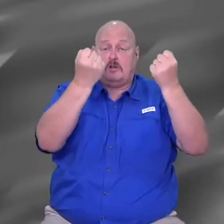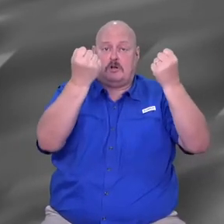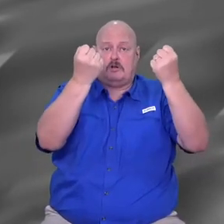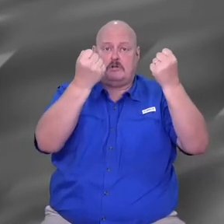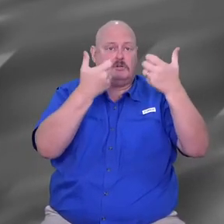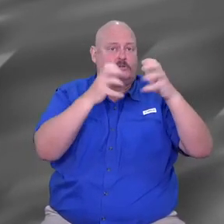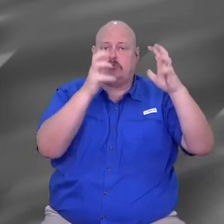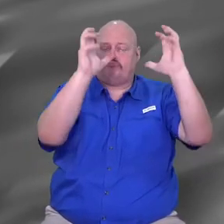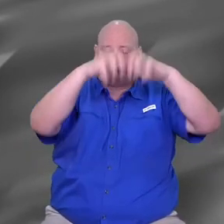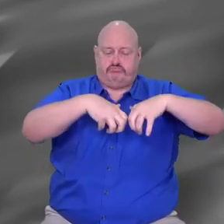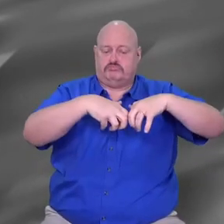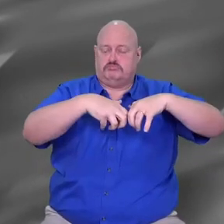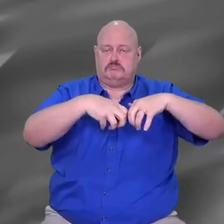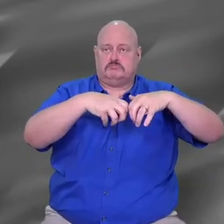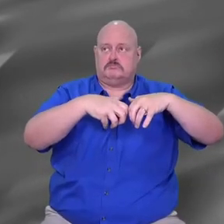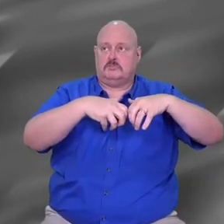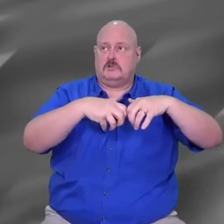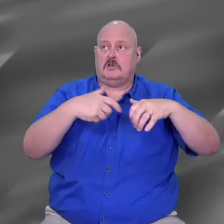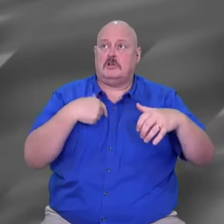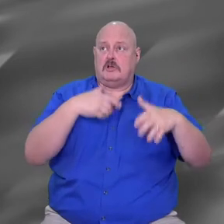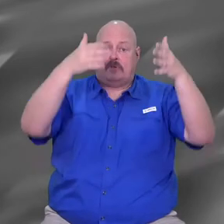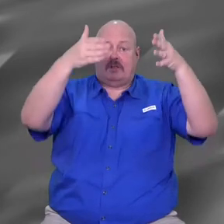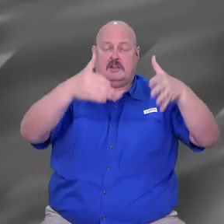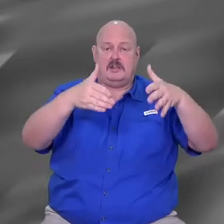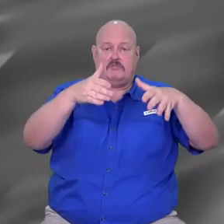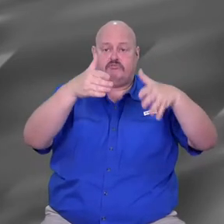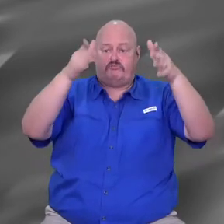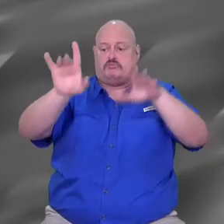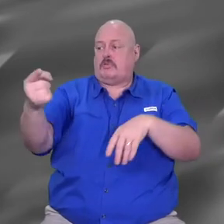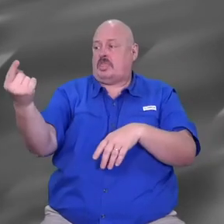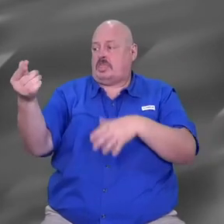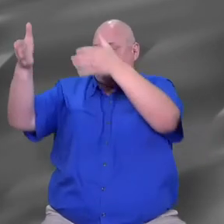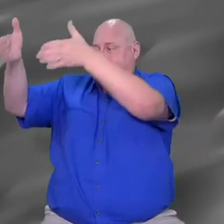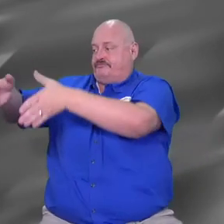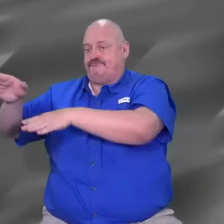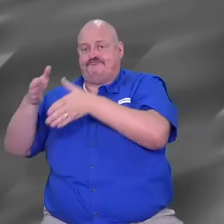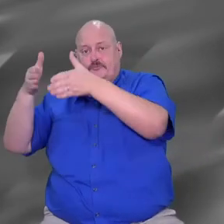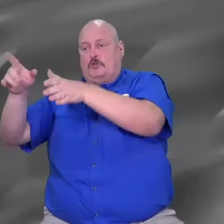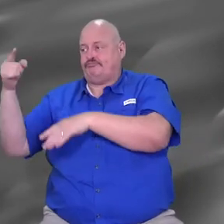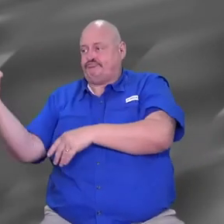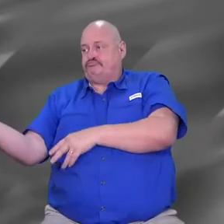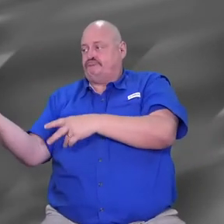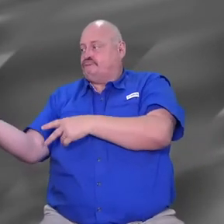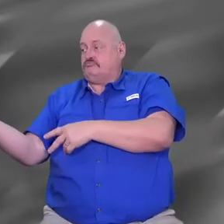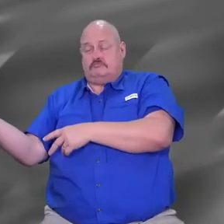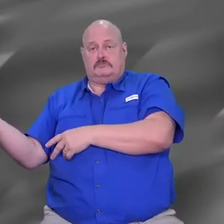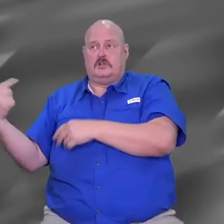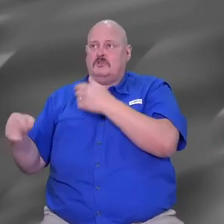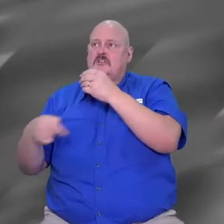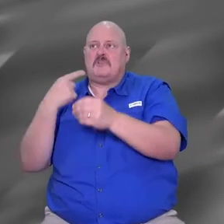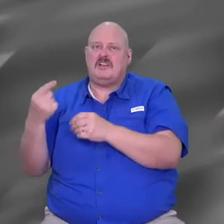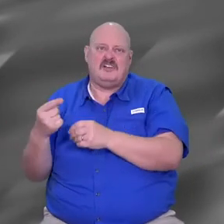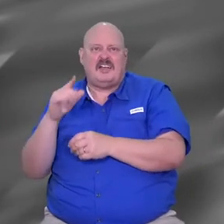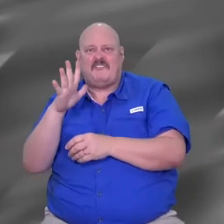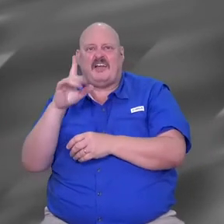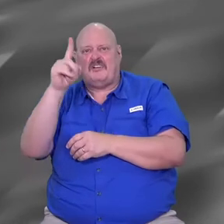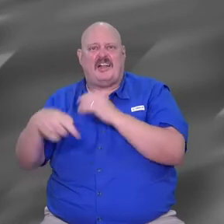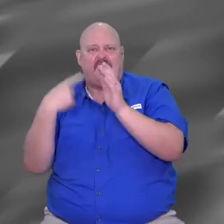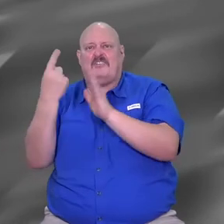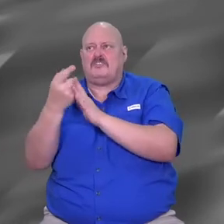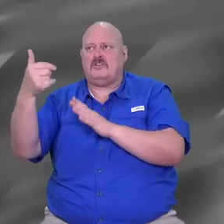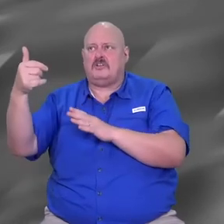go any further. We were left stranded on the side of the road. We were about